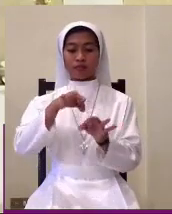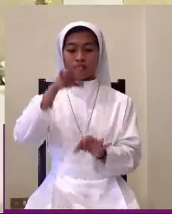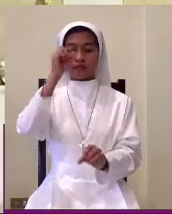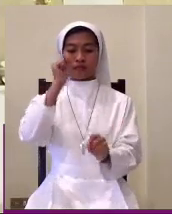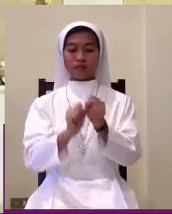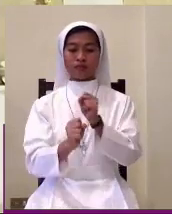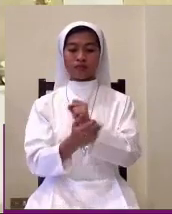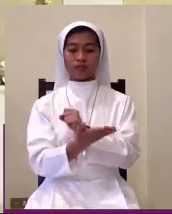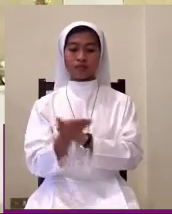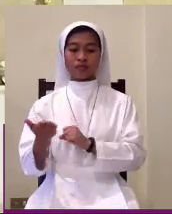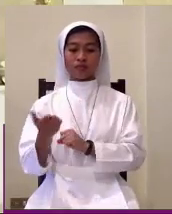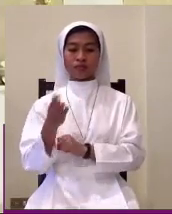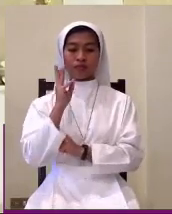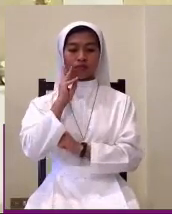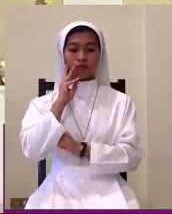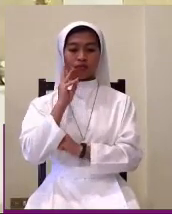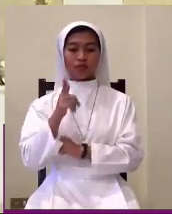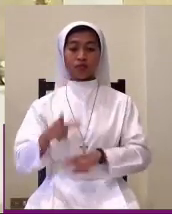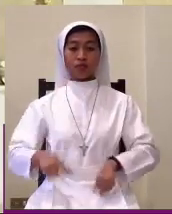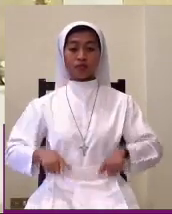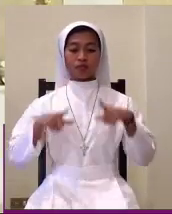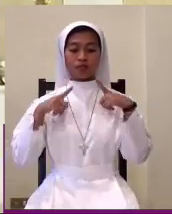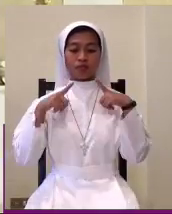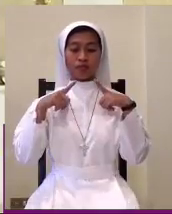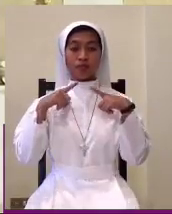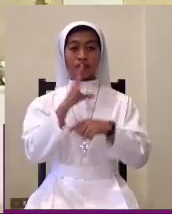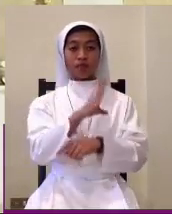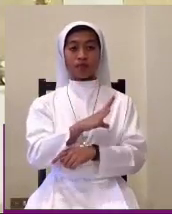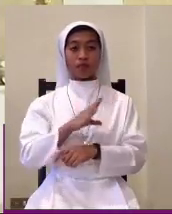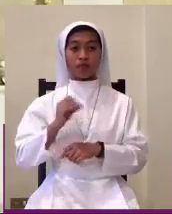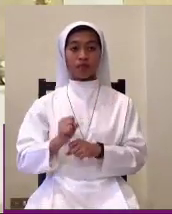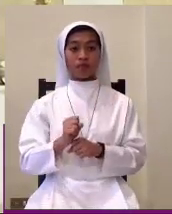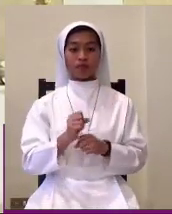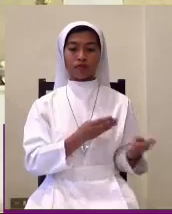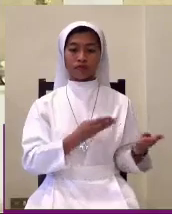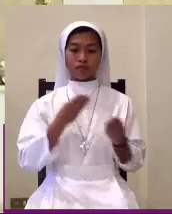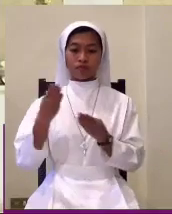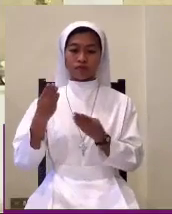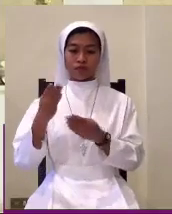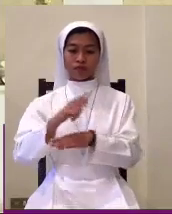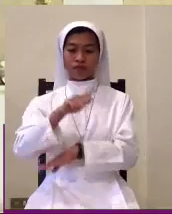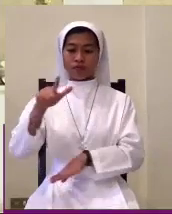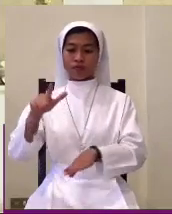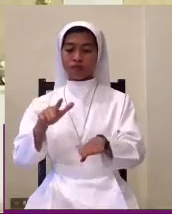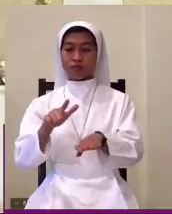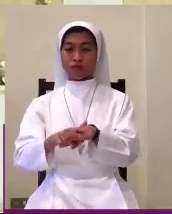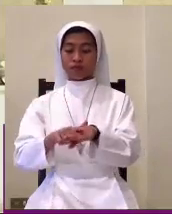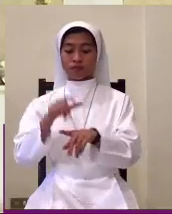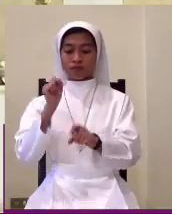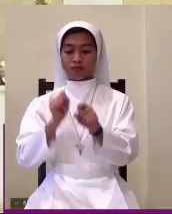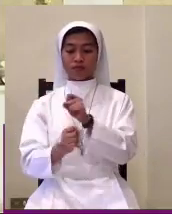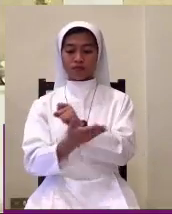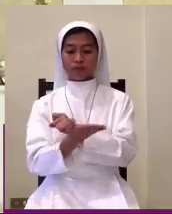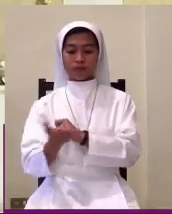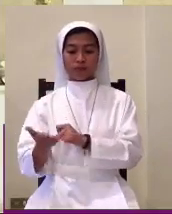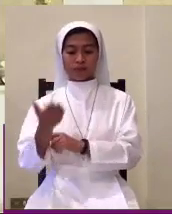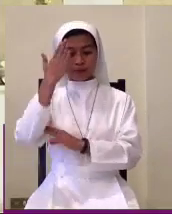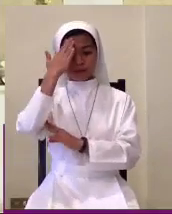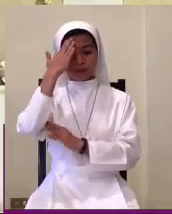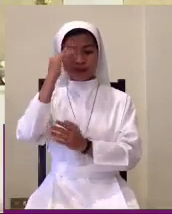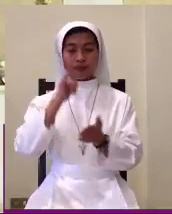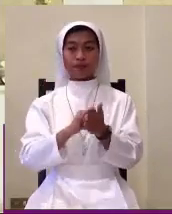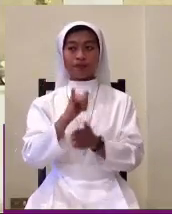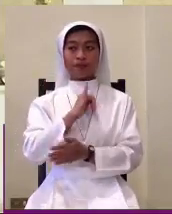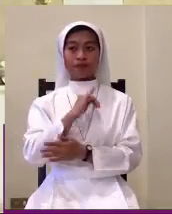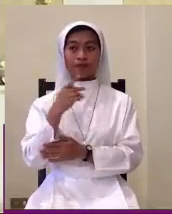may live, and I will settle you upon your land. Thus you shall know that I